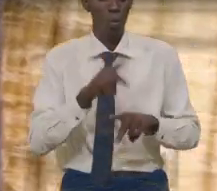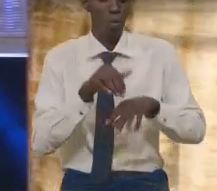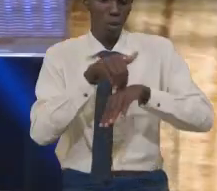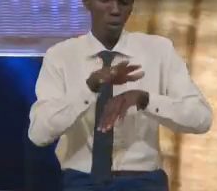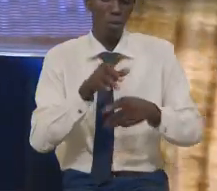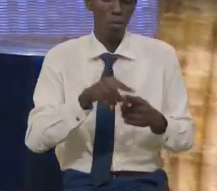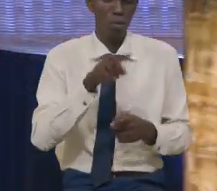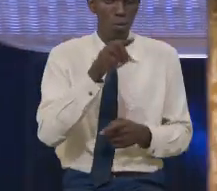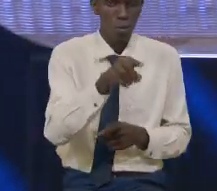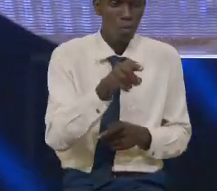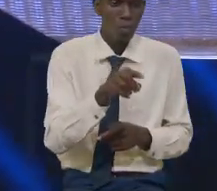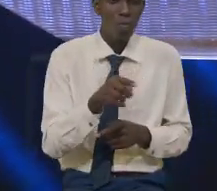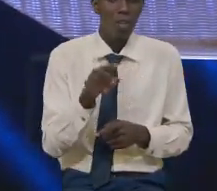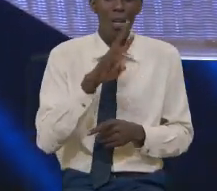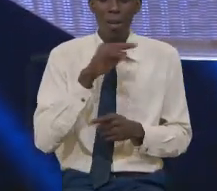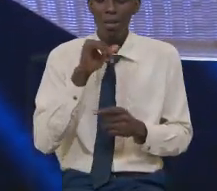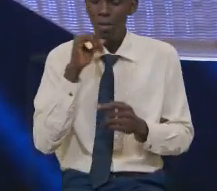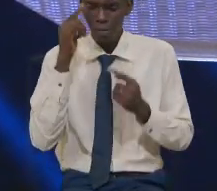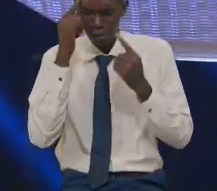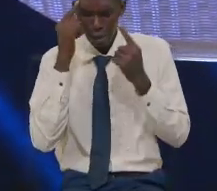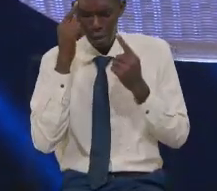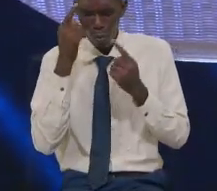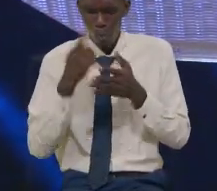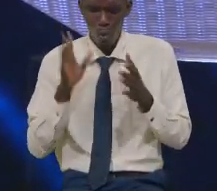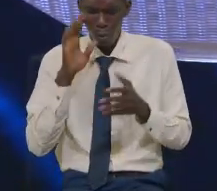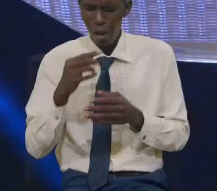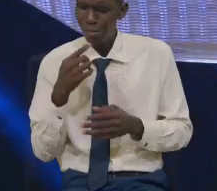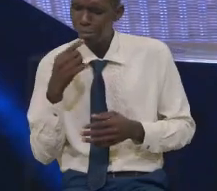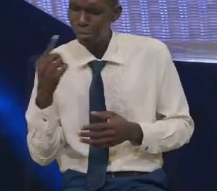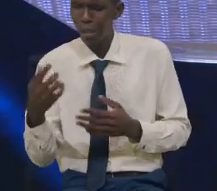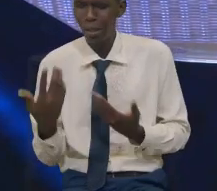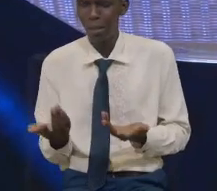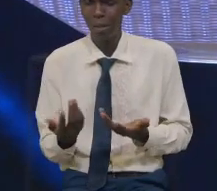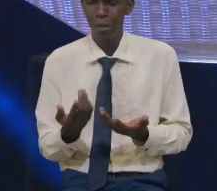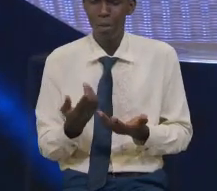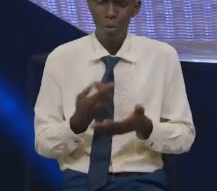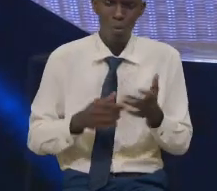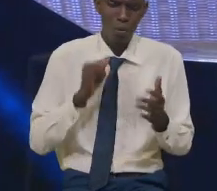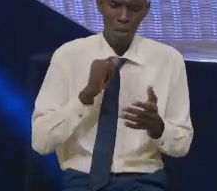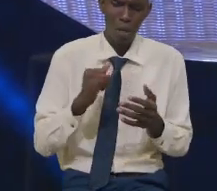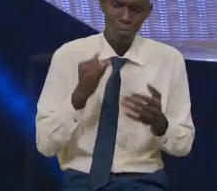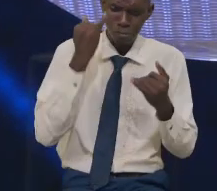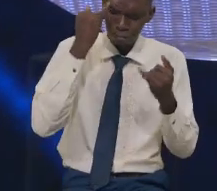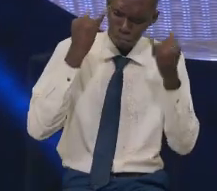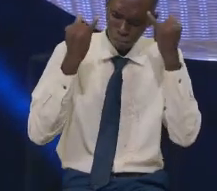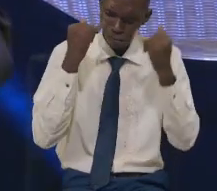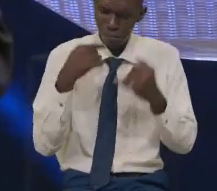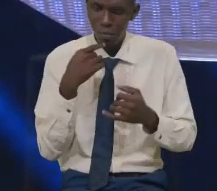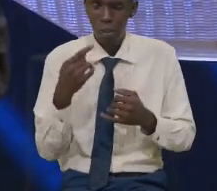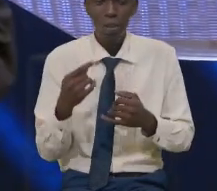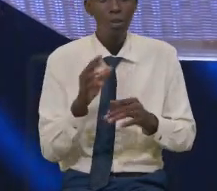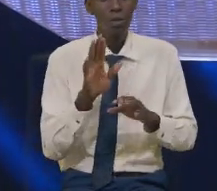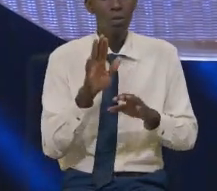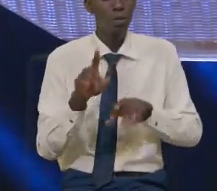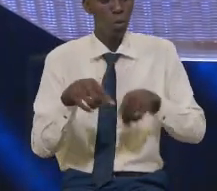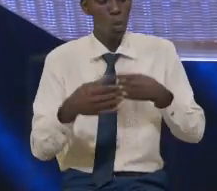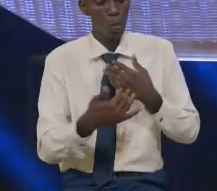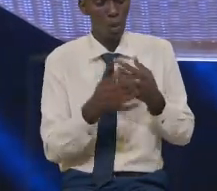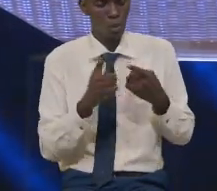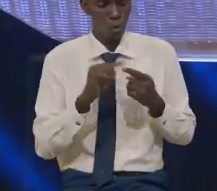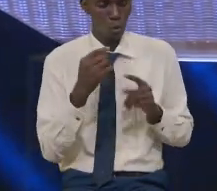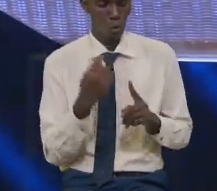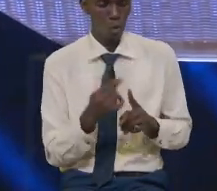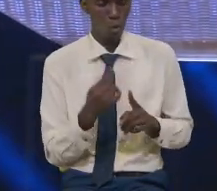you, you're not thinking, what do I tell them? Don't bring up anything. Go back to the word. Everything we need to